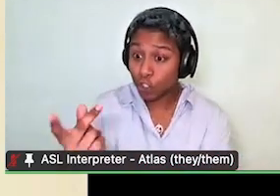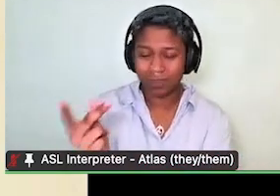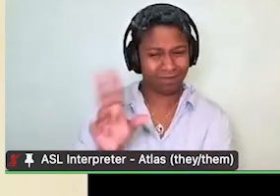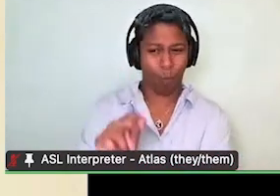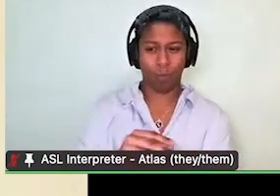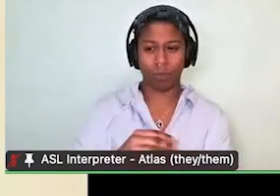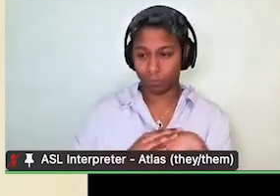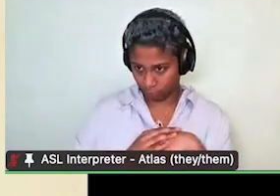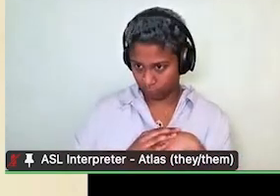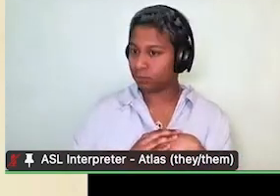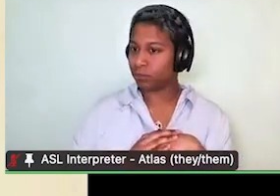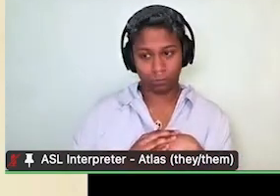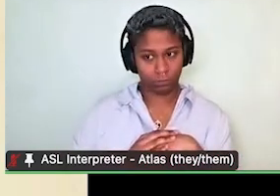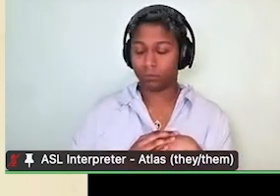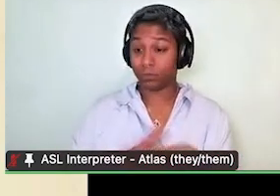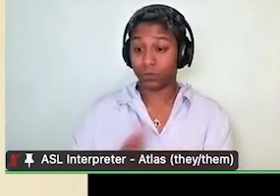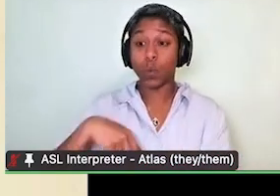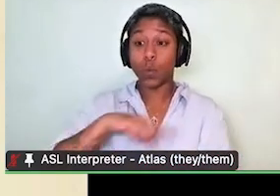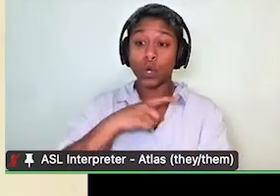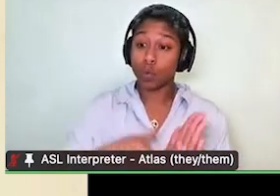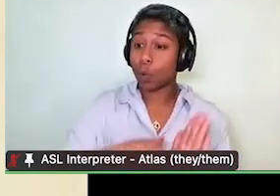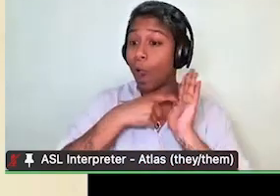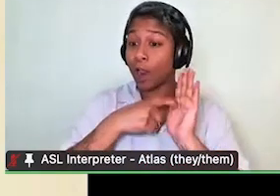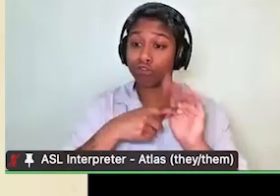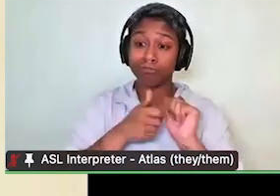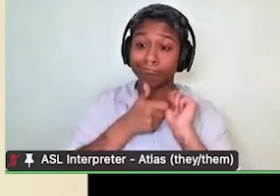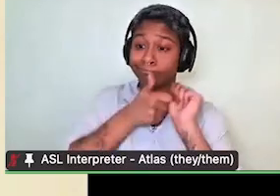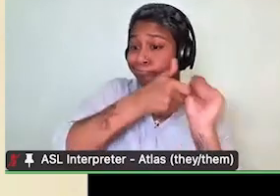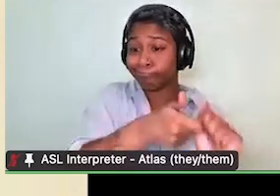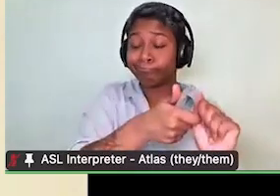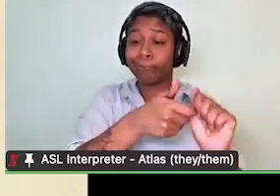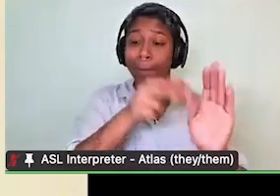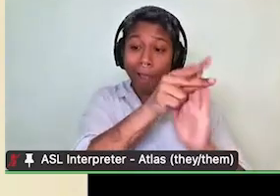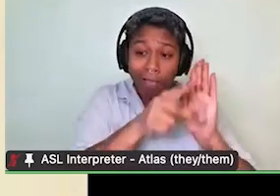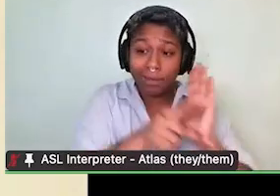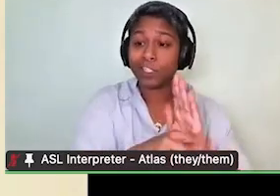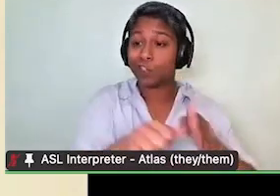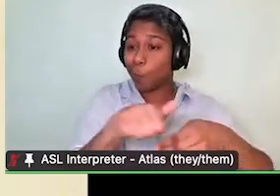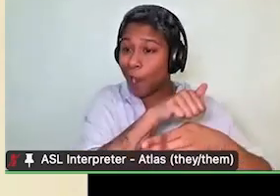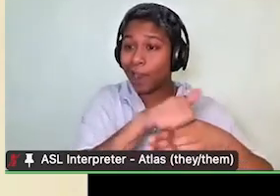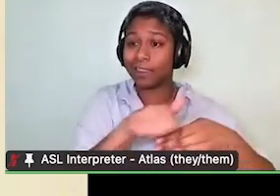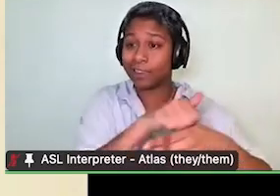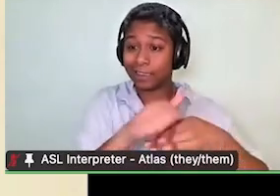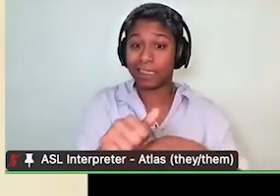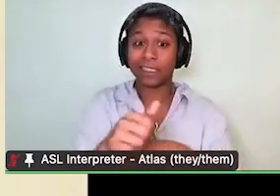with policies or practices that are applicable to people with pets.